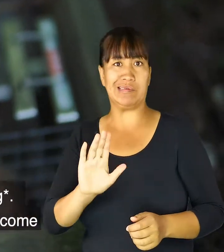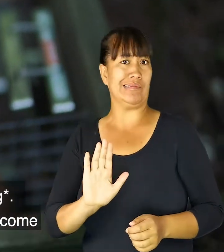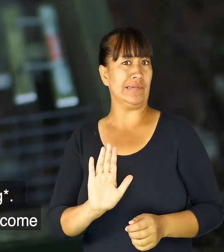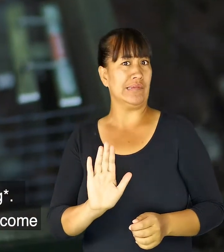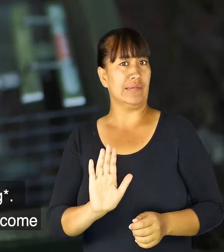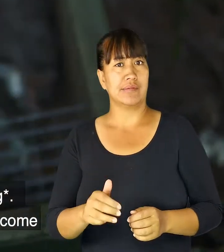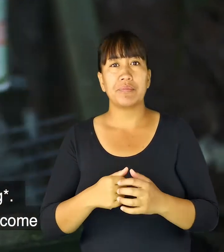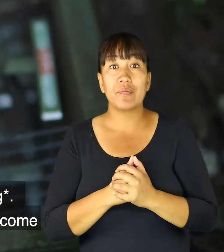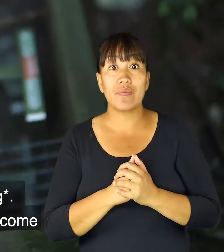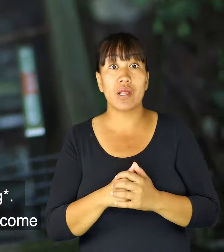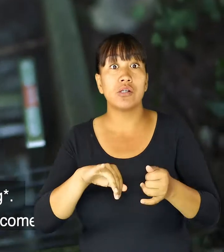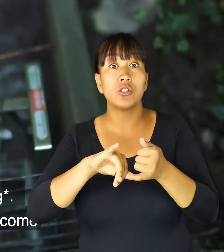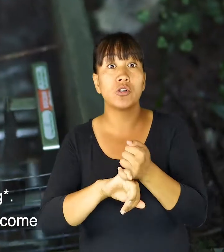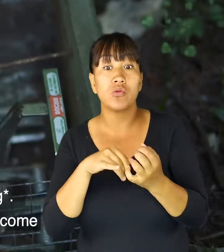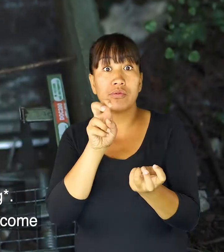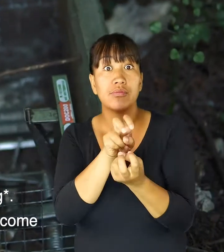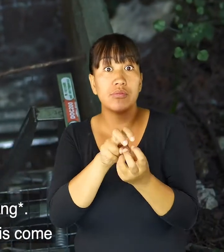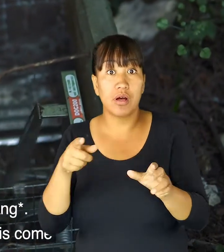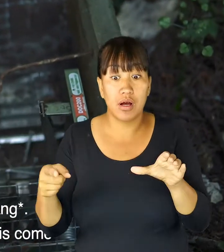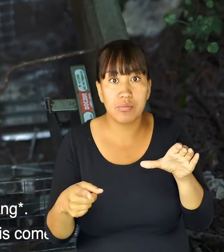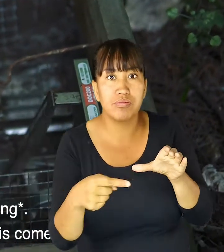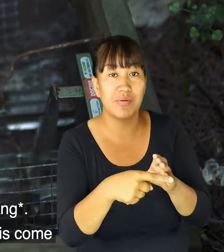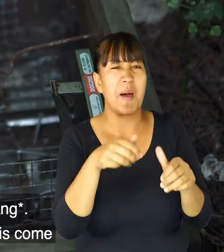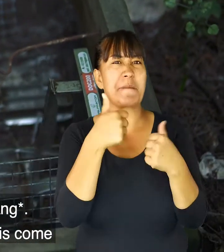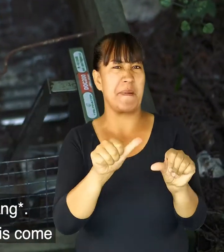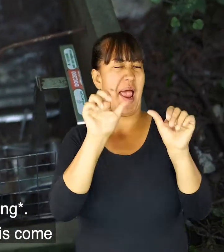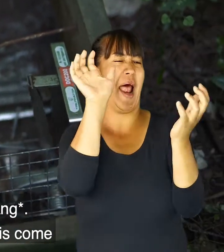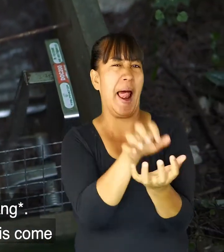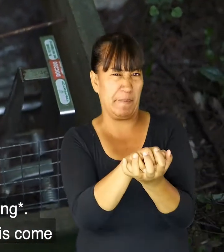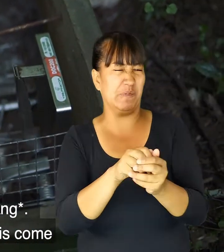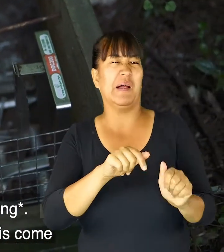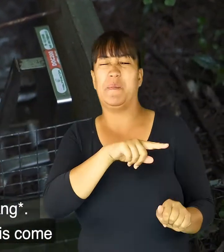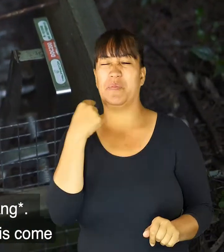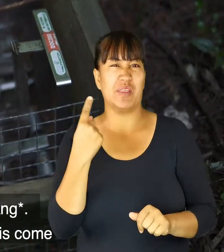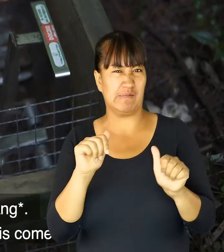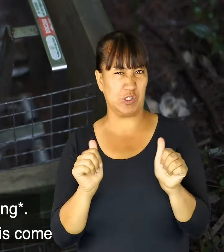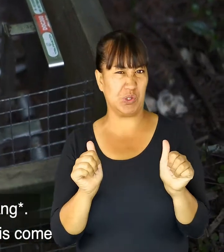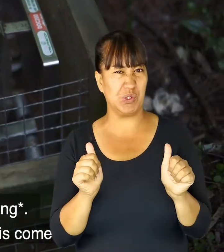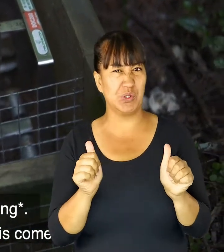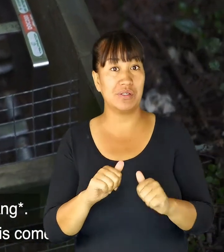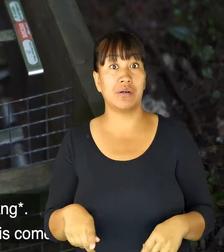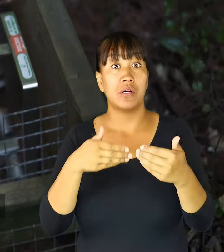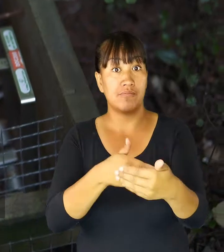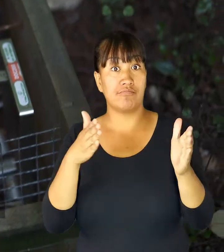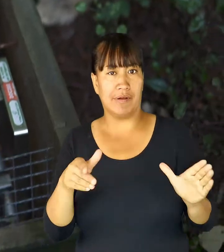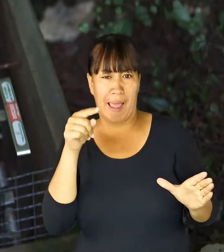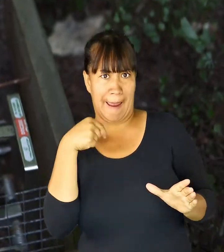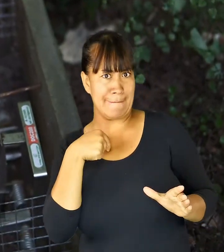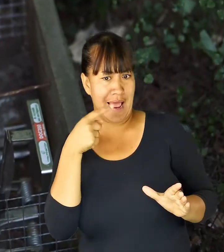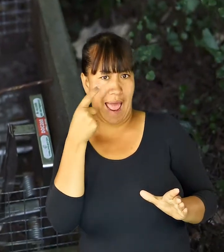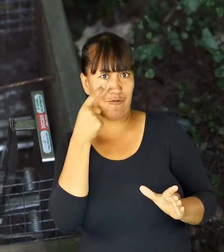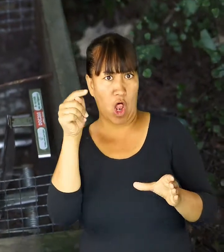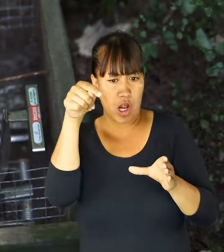in, boom, dead stoat. Wow. Okay, so what I do is I come to a place like